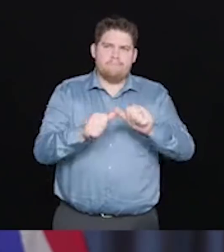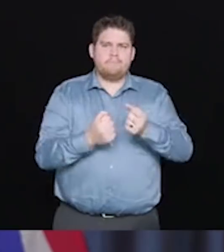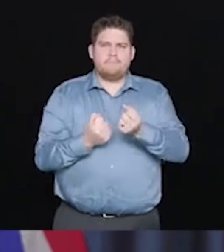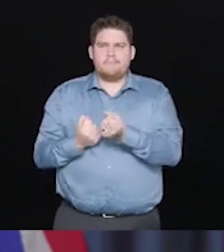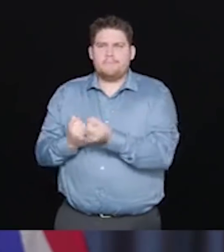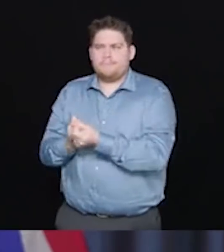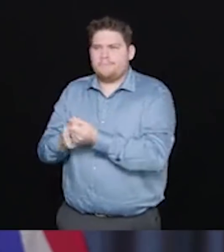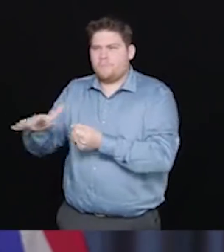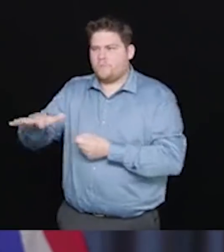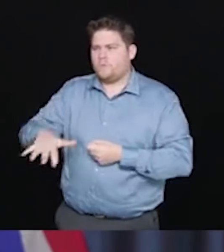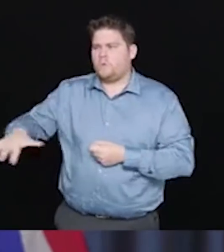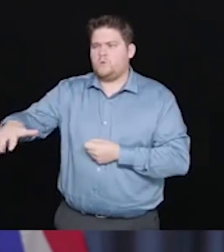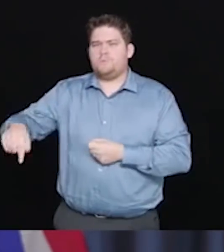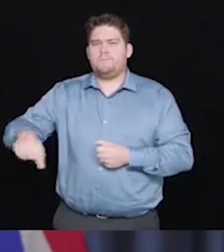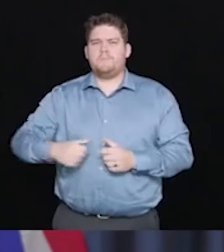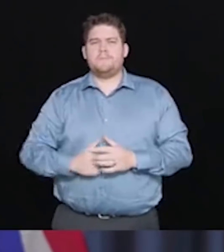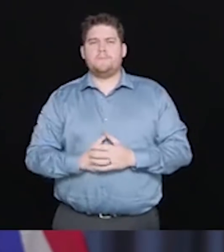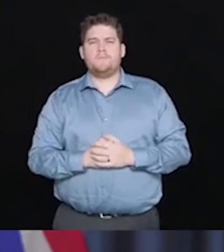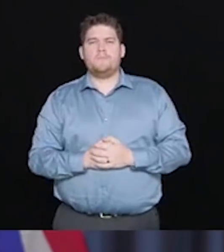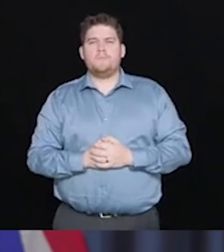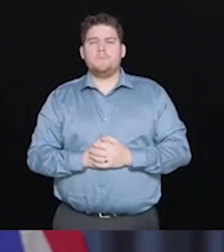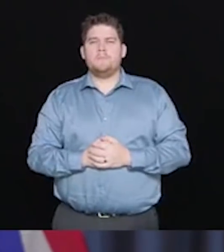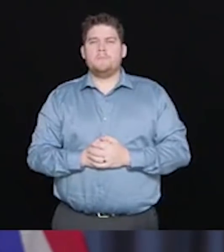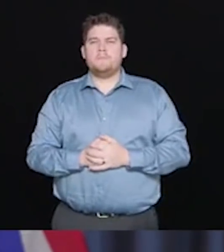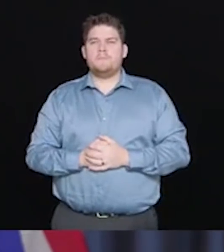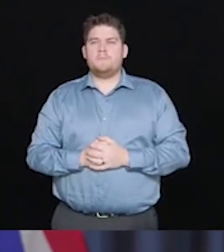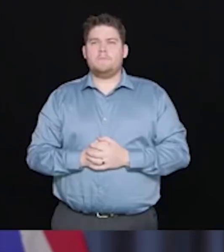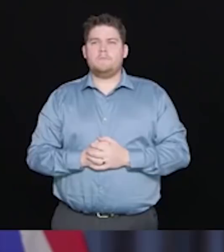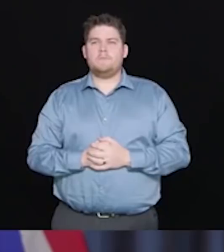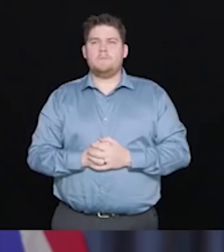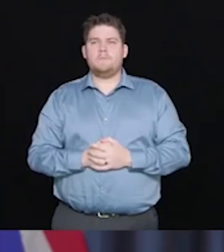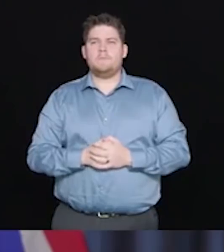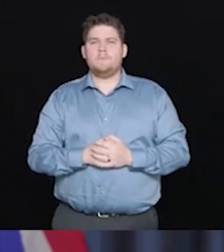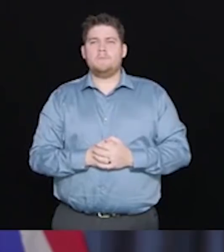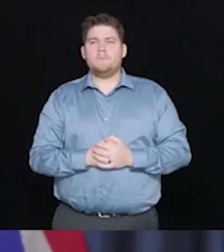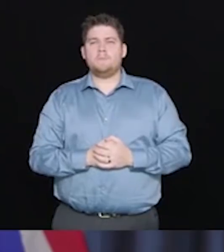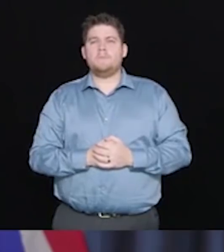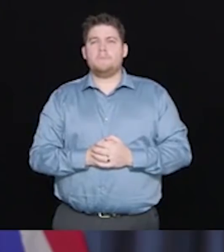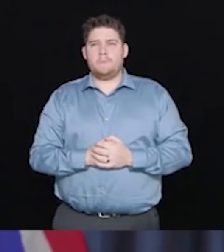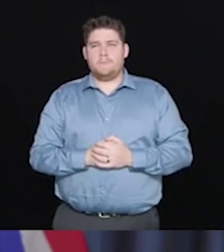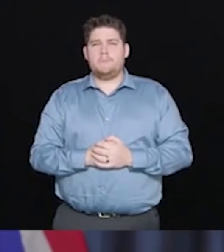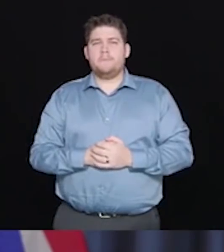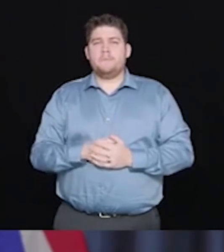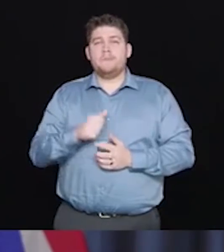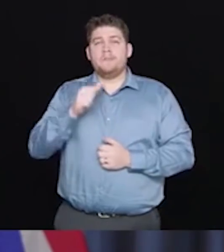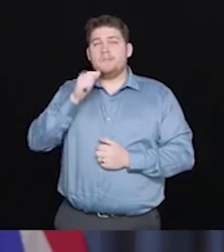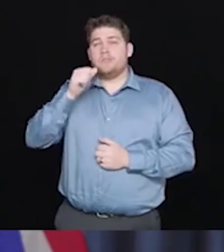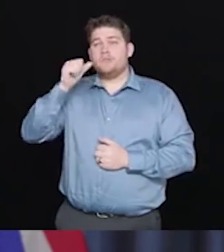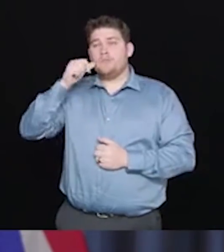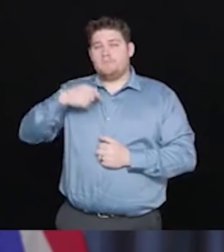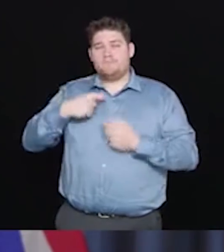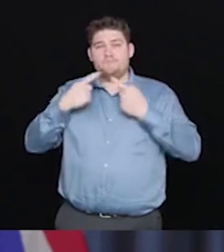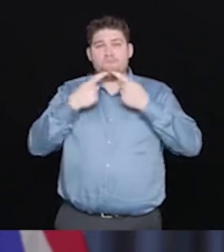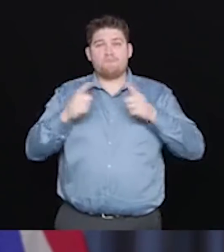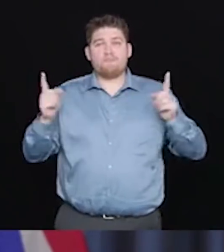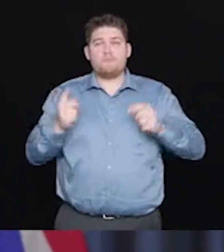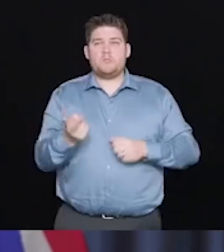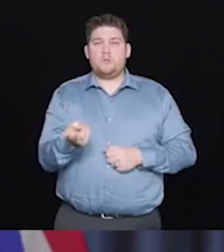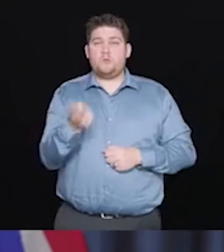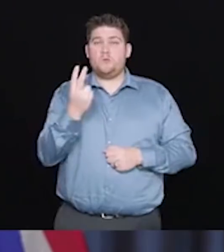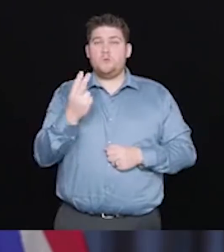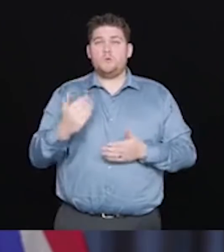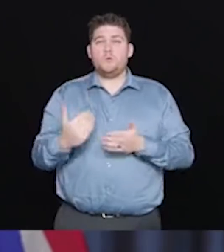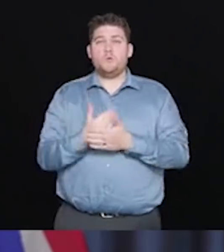In addition, I mentioned in yesterday's briefing, I've made 2 additional orders under the Public Health Act in BC. One